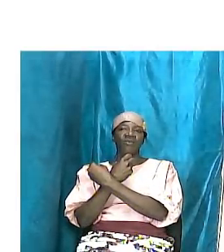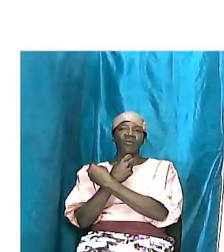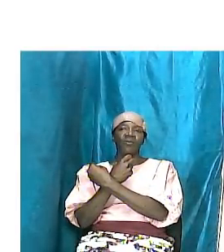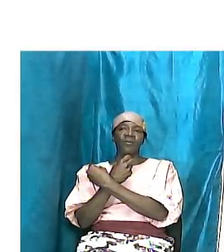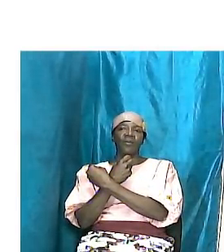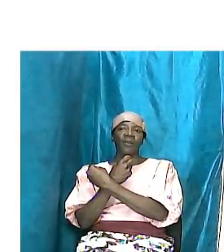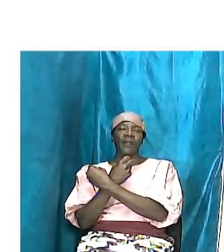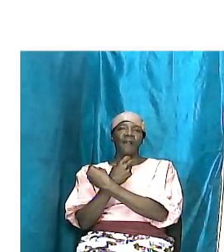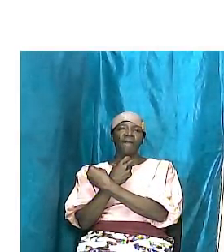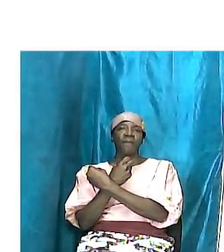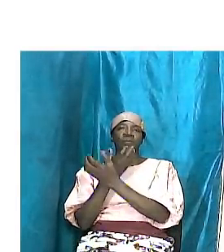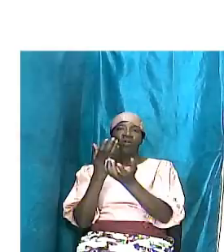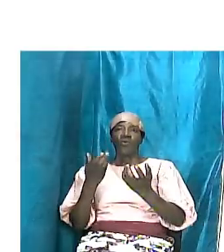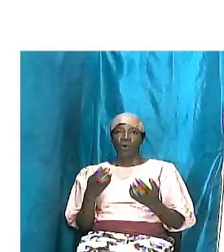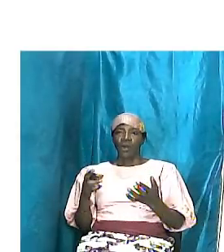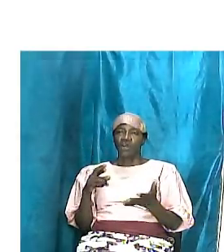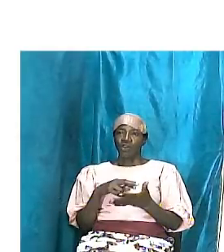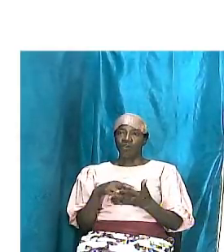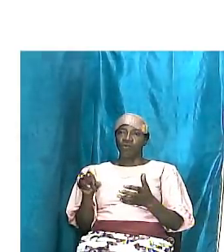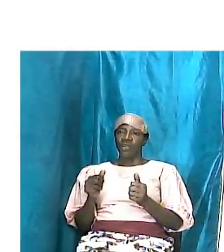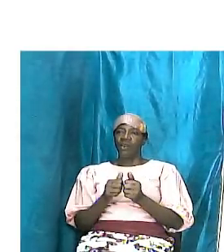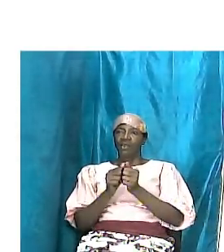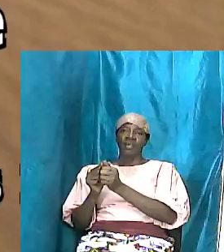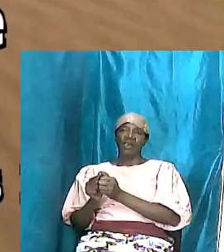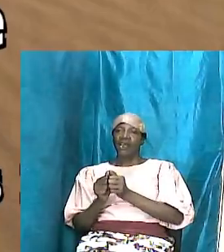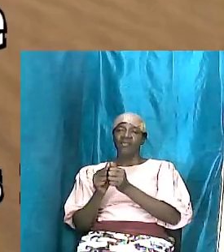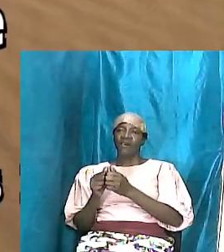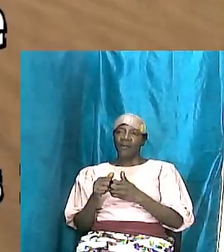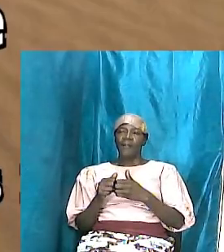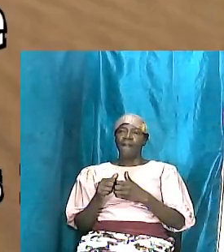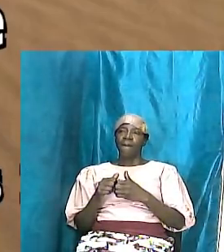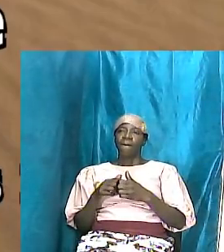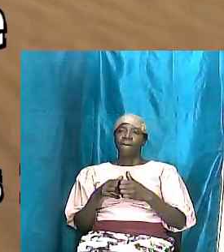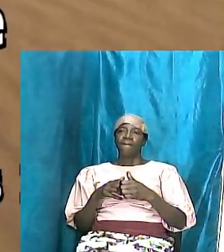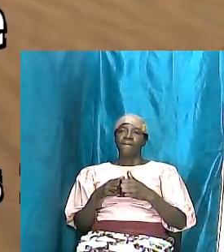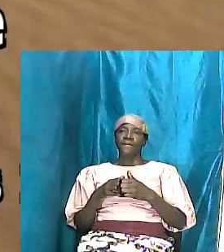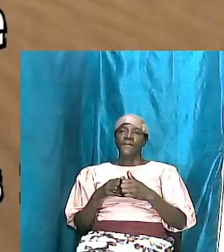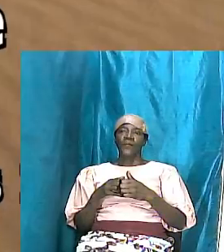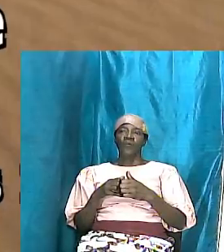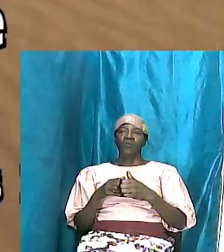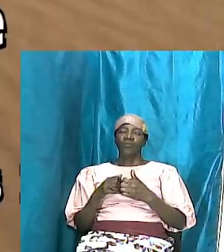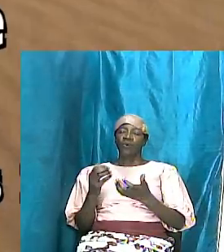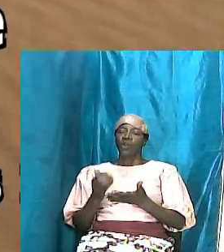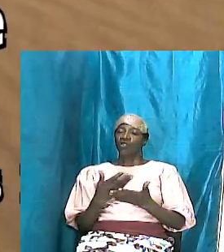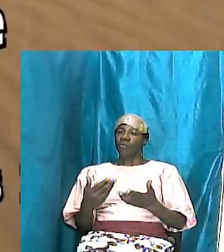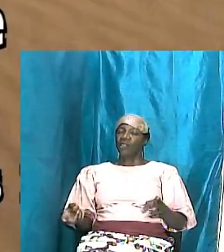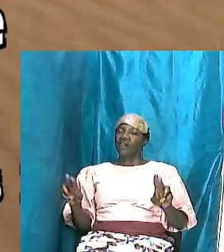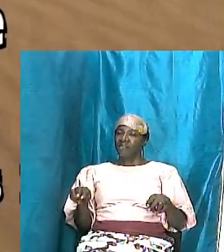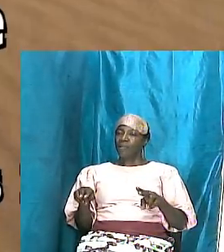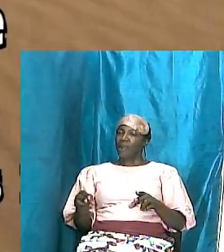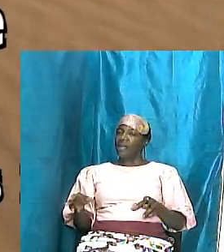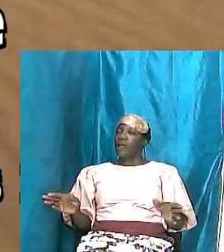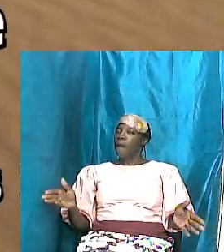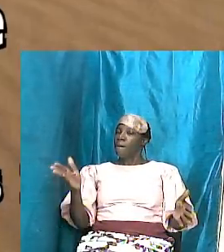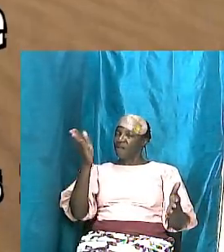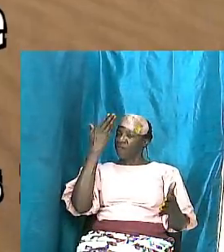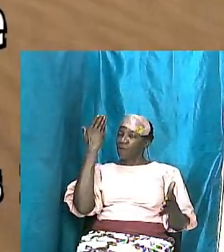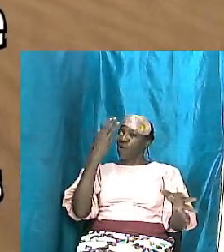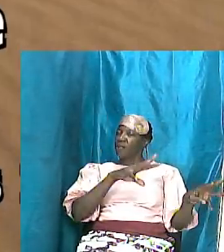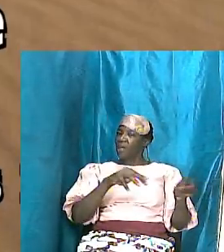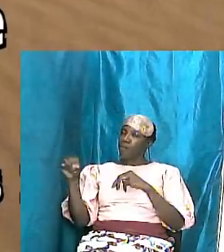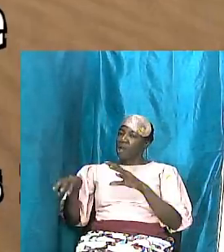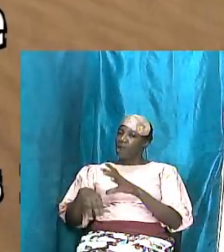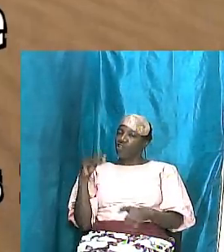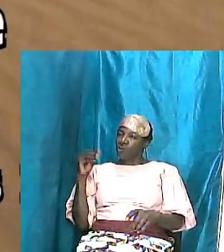I want us to read together. Right, I'm giving us that for a background, and some things that happened before they marched out